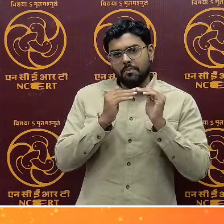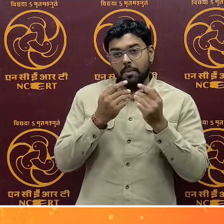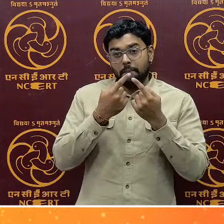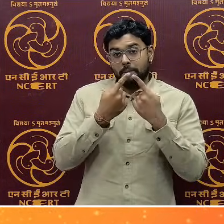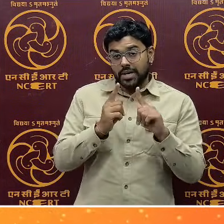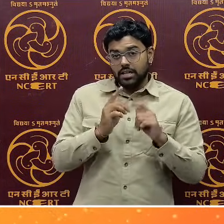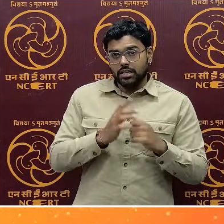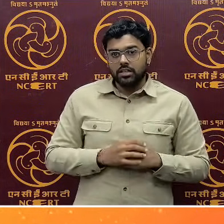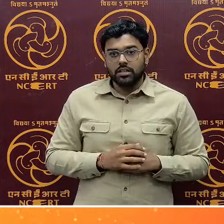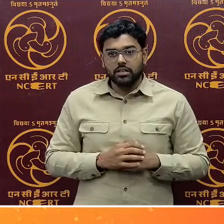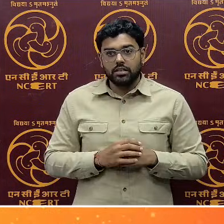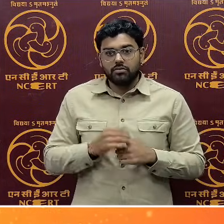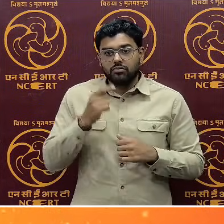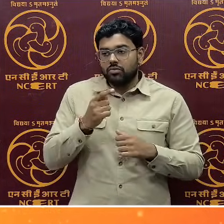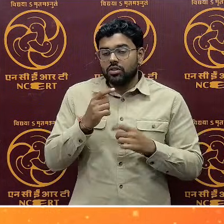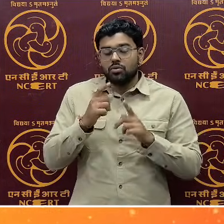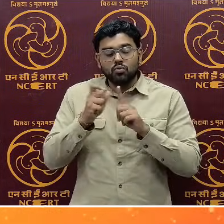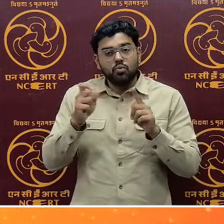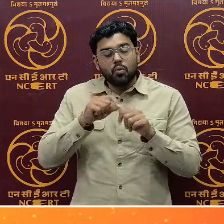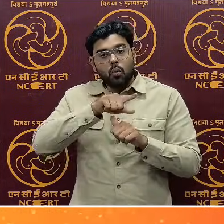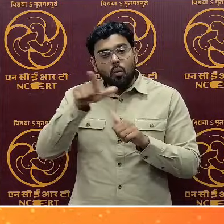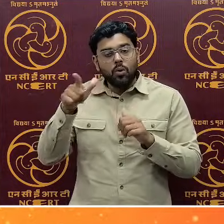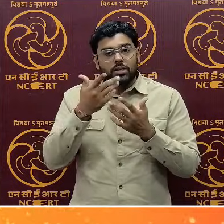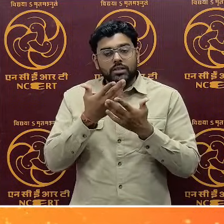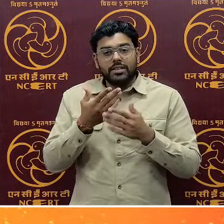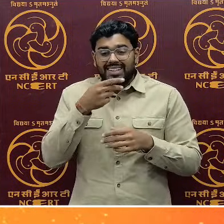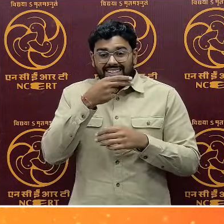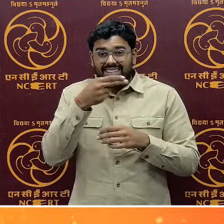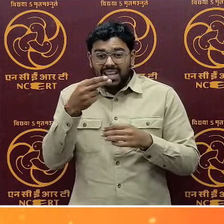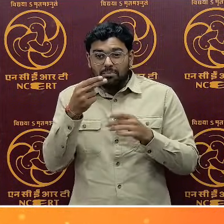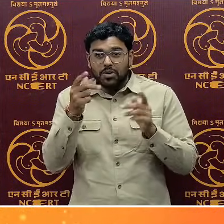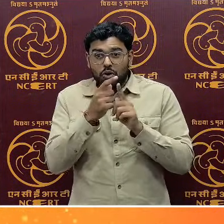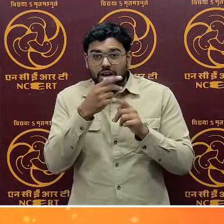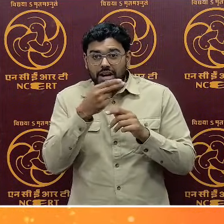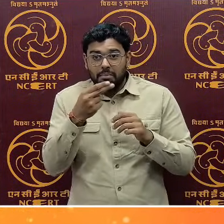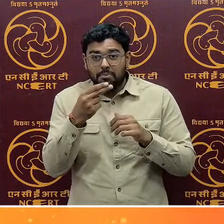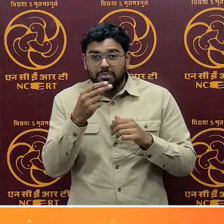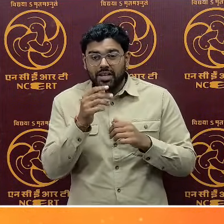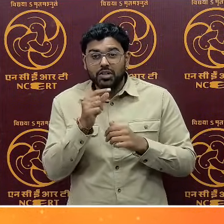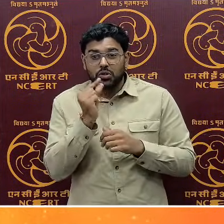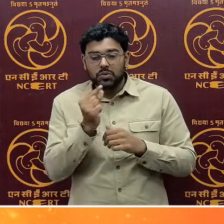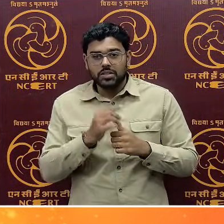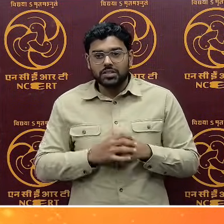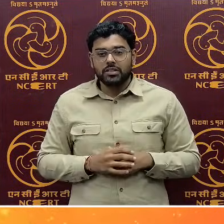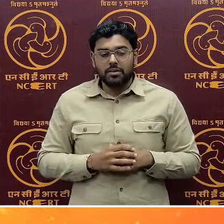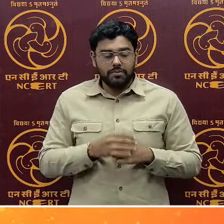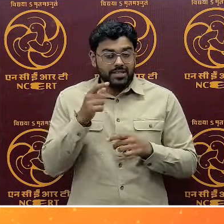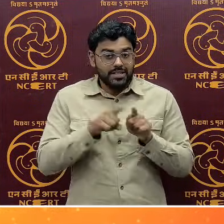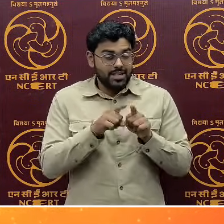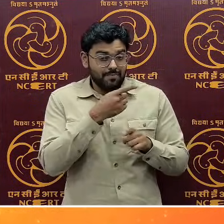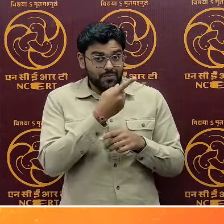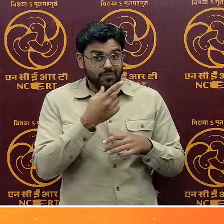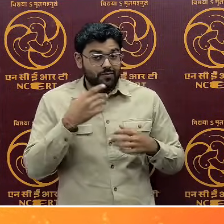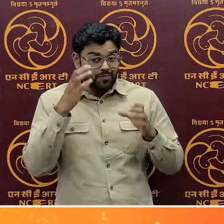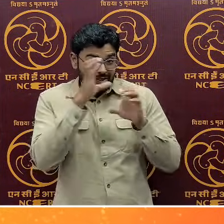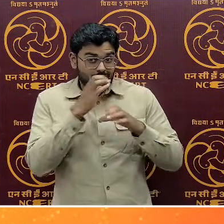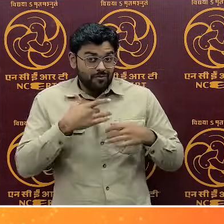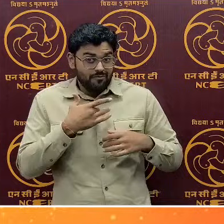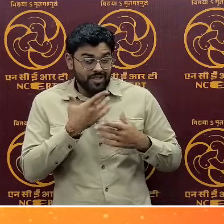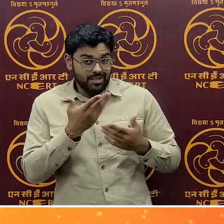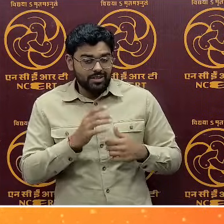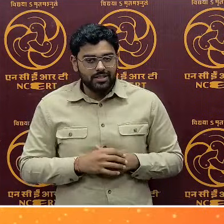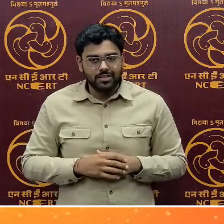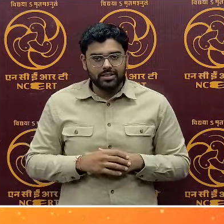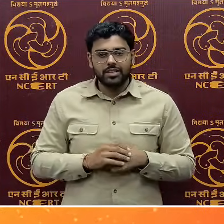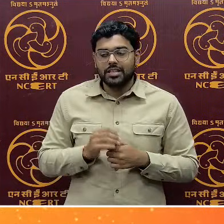there was nothing he could do about his nickname, the name which is, puzzling you so much. Yes. He